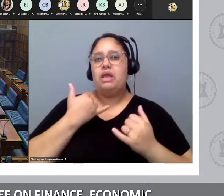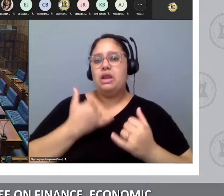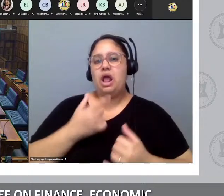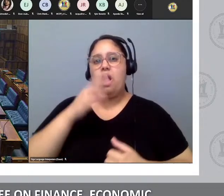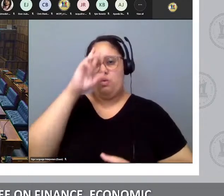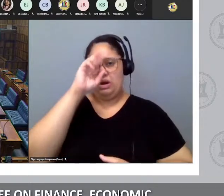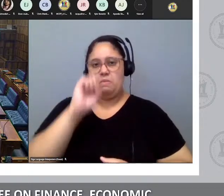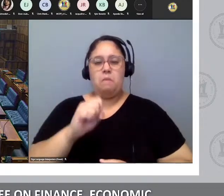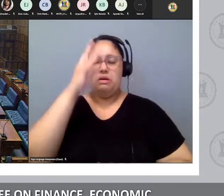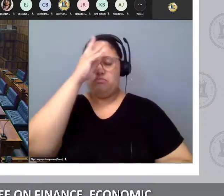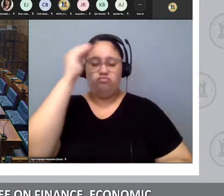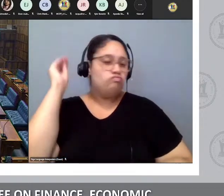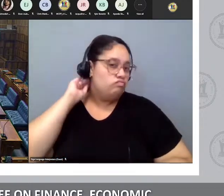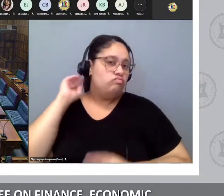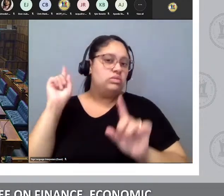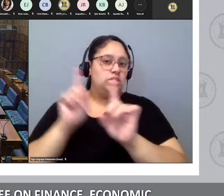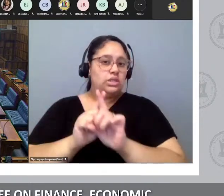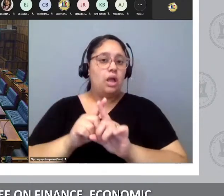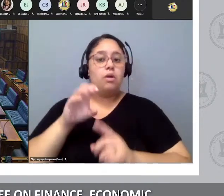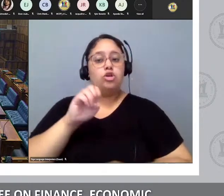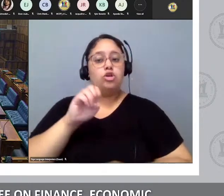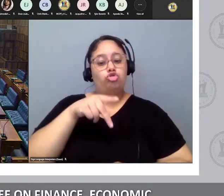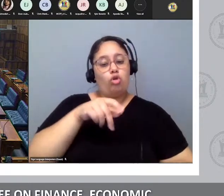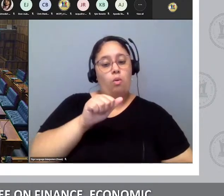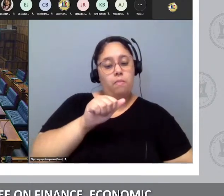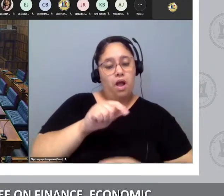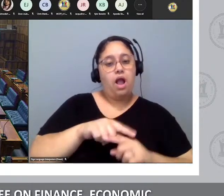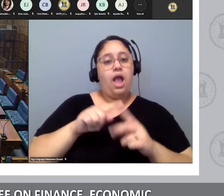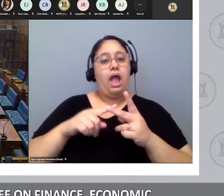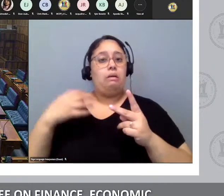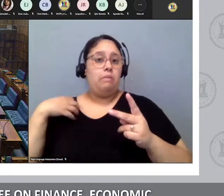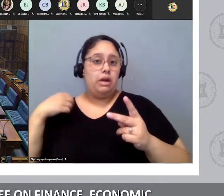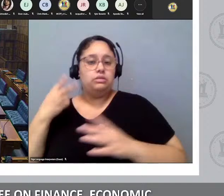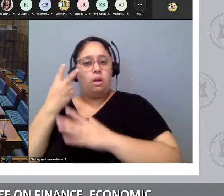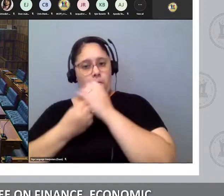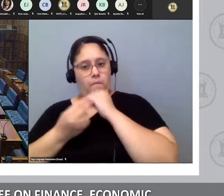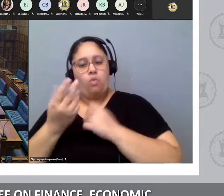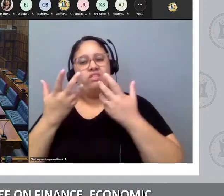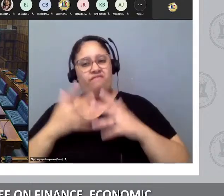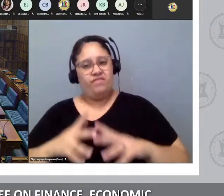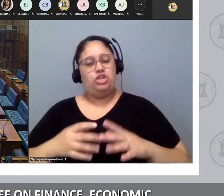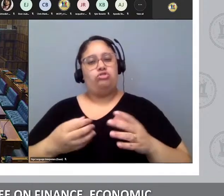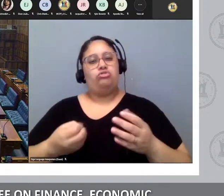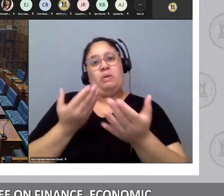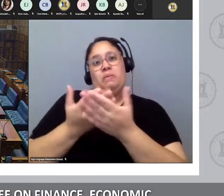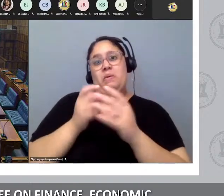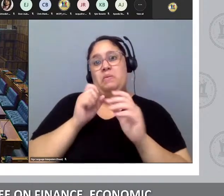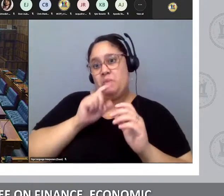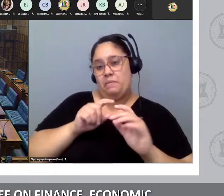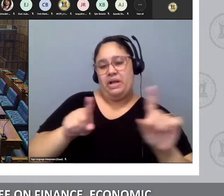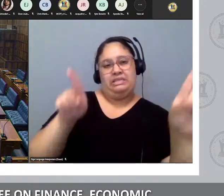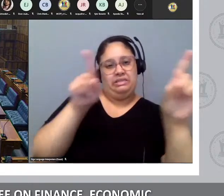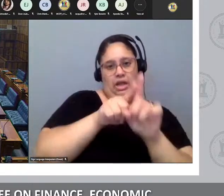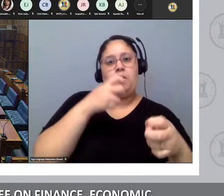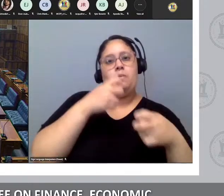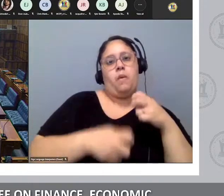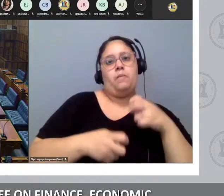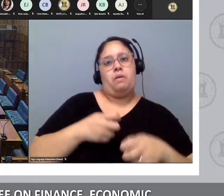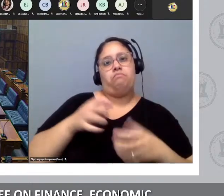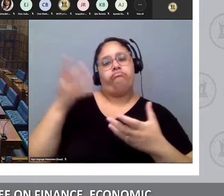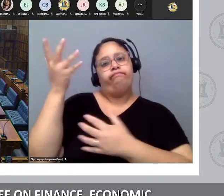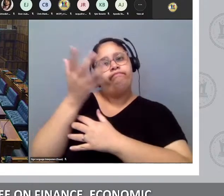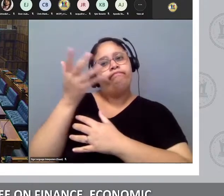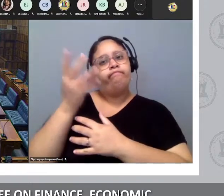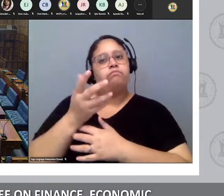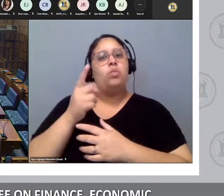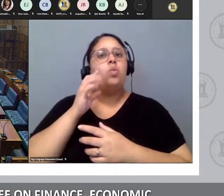cognizance that even in our so both the premier and the Minister would have raised exactly the same issues you know uh to